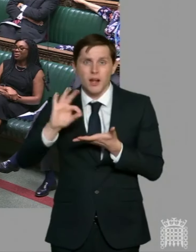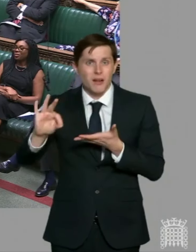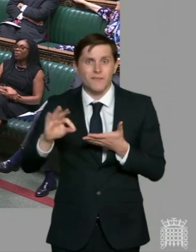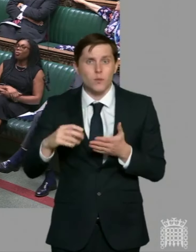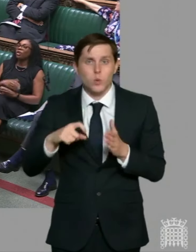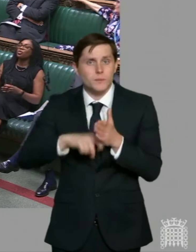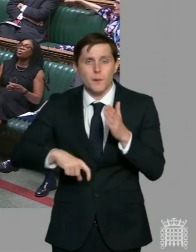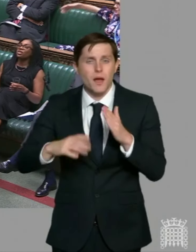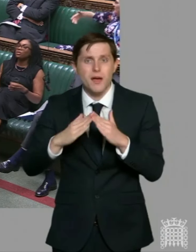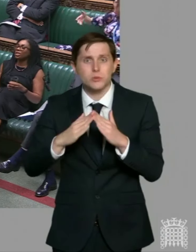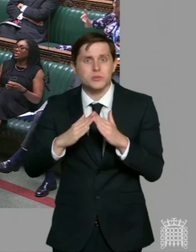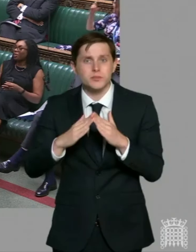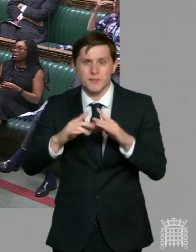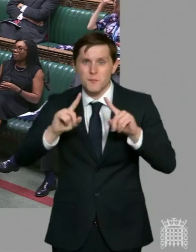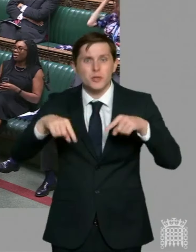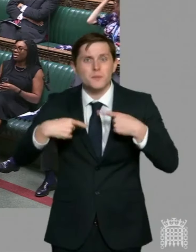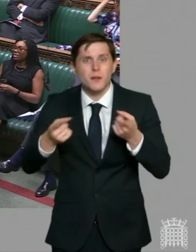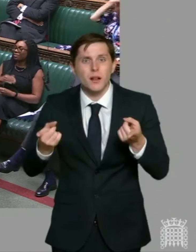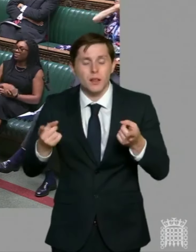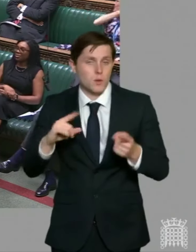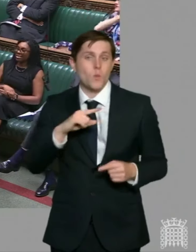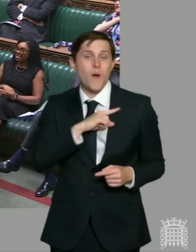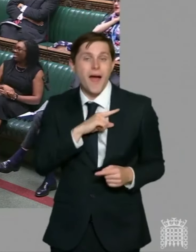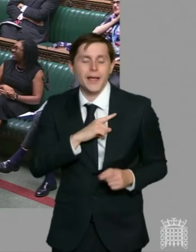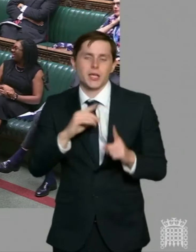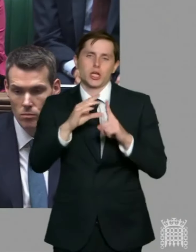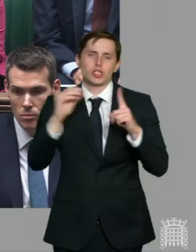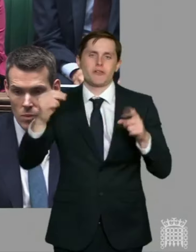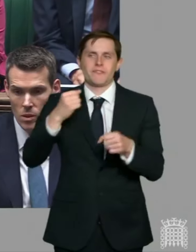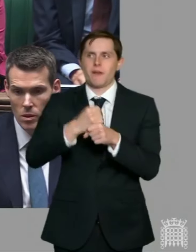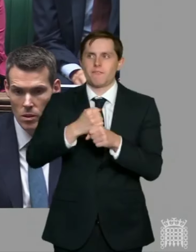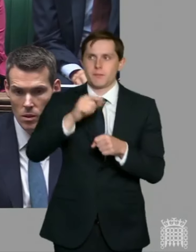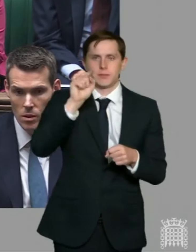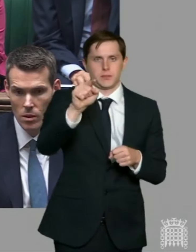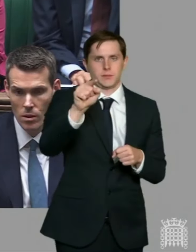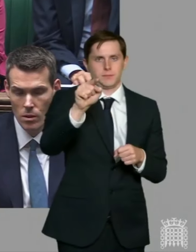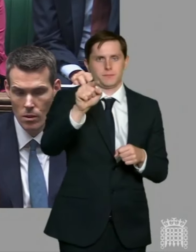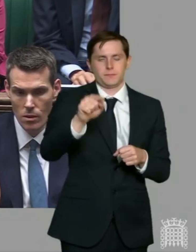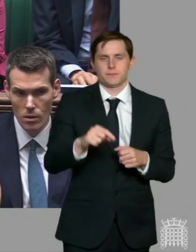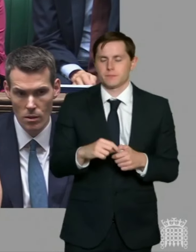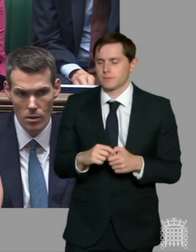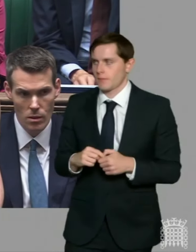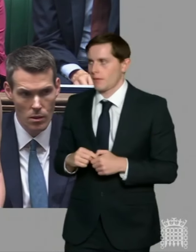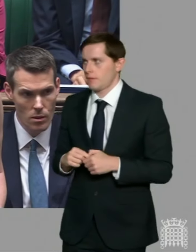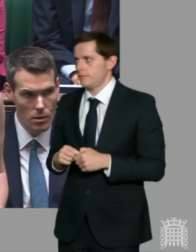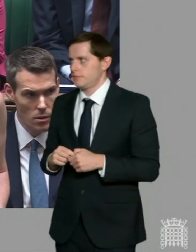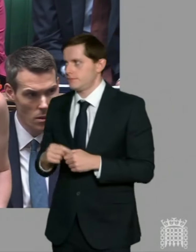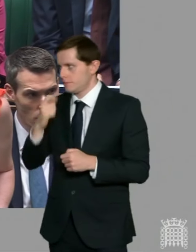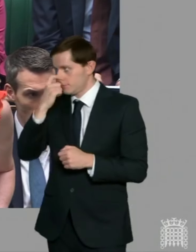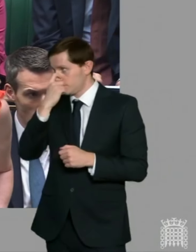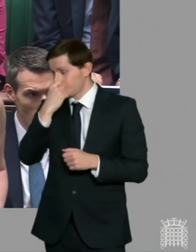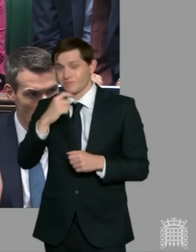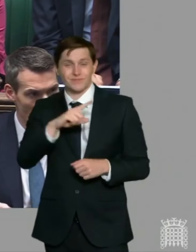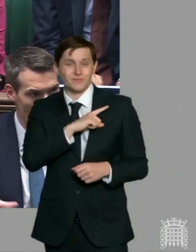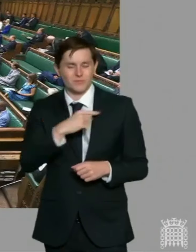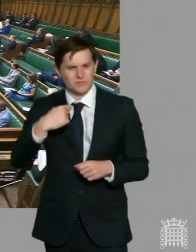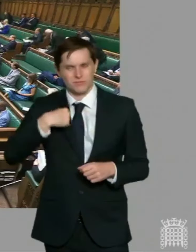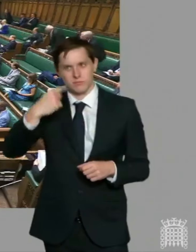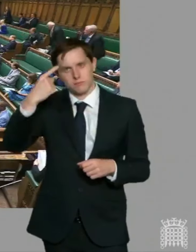last Conservative government. That is what we're going to fix, Madam Deputy Speaker, and that's what we're going to get on and